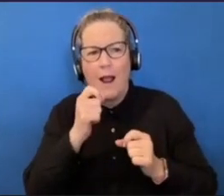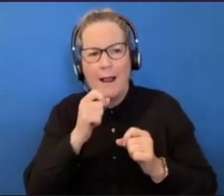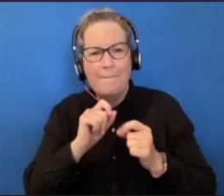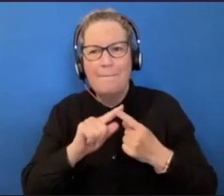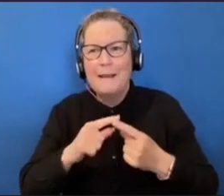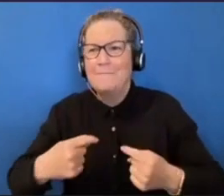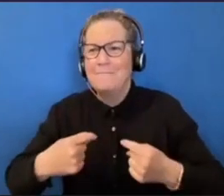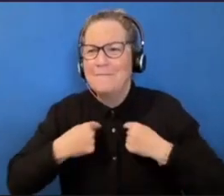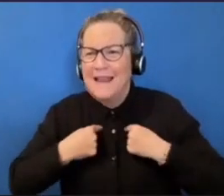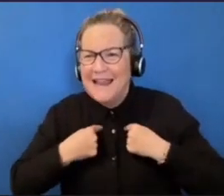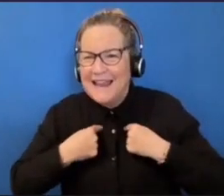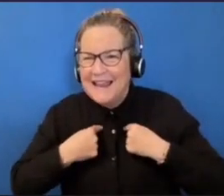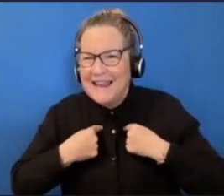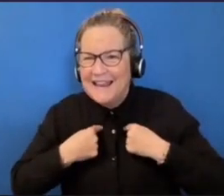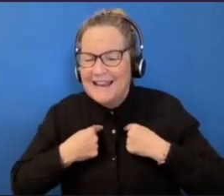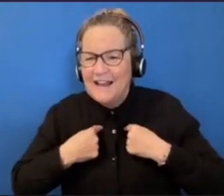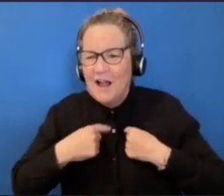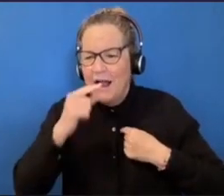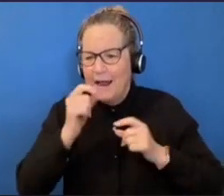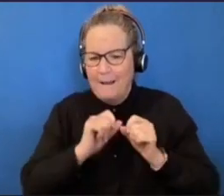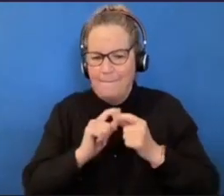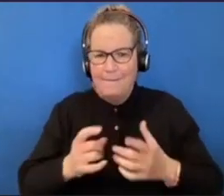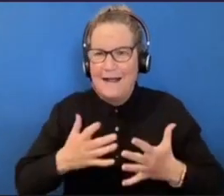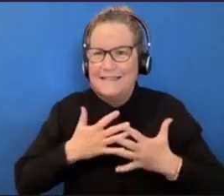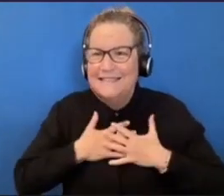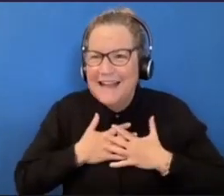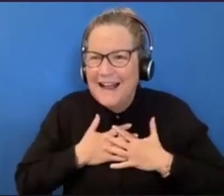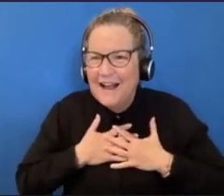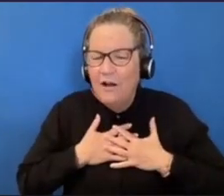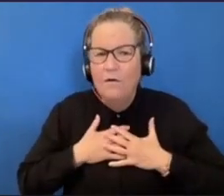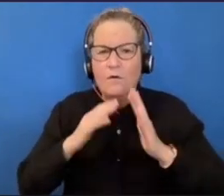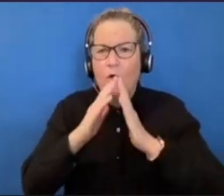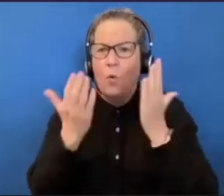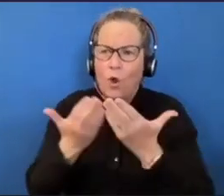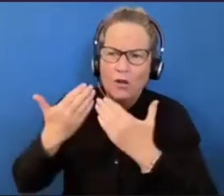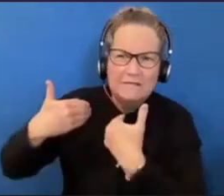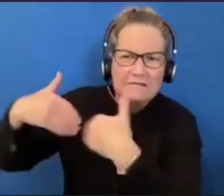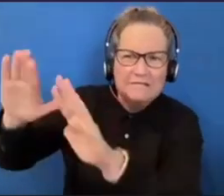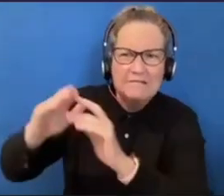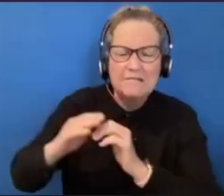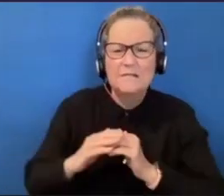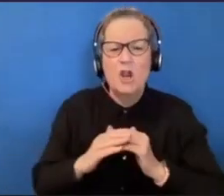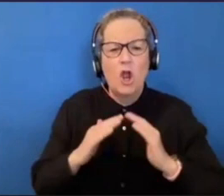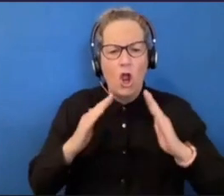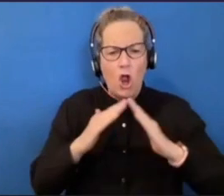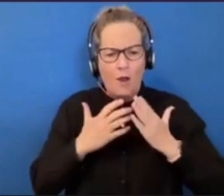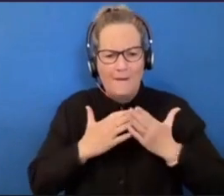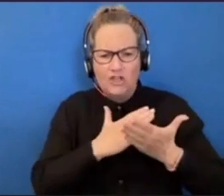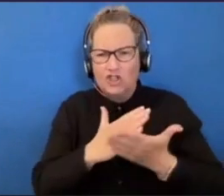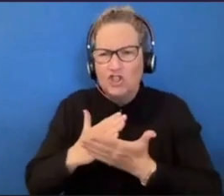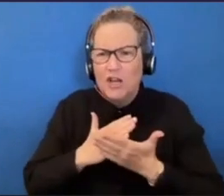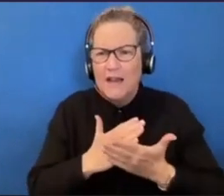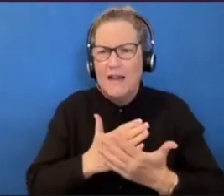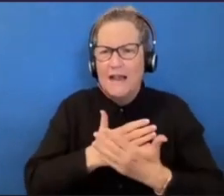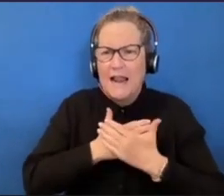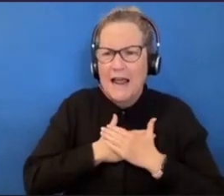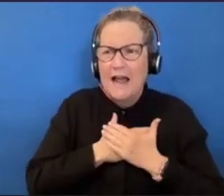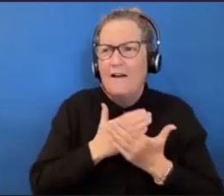the world out, be myself. Home means love, sharing with our loved ones, safety,